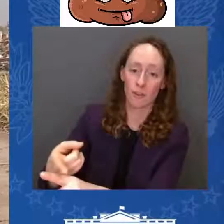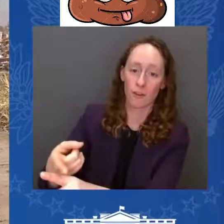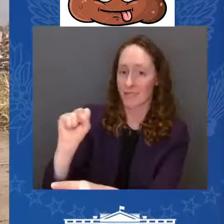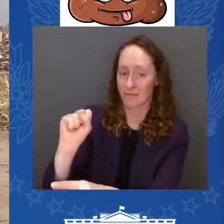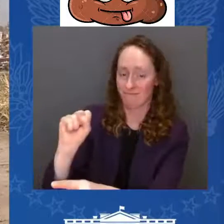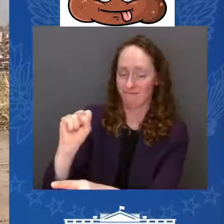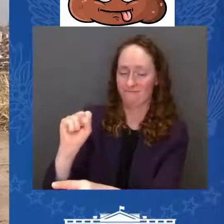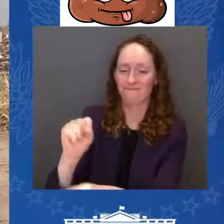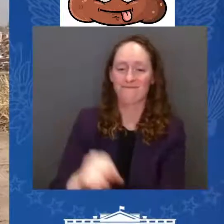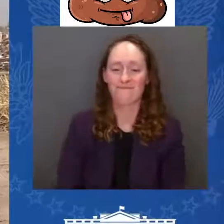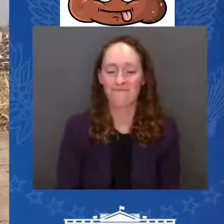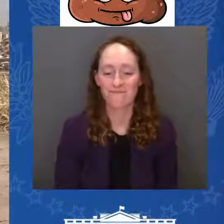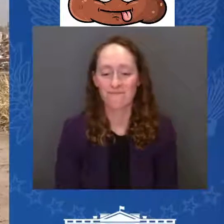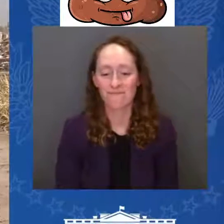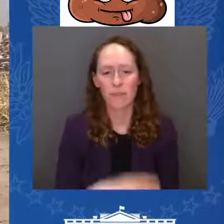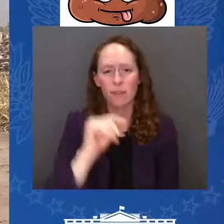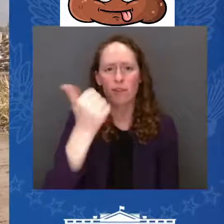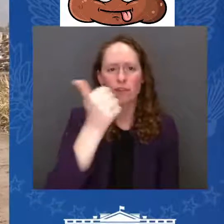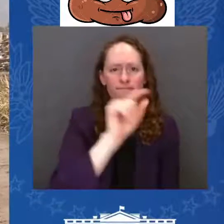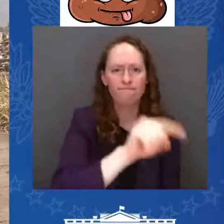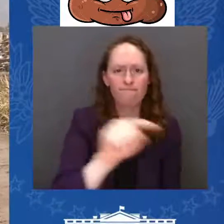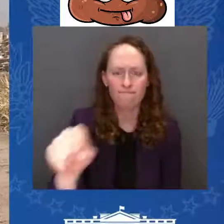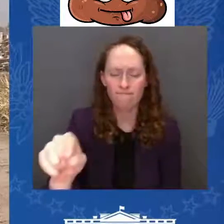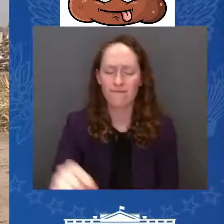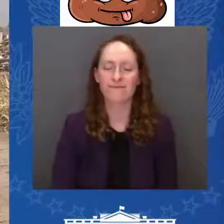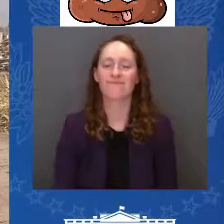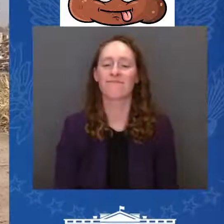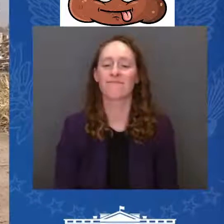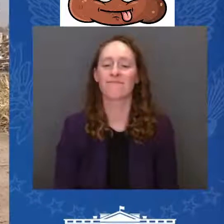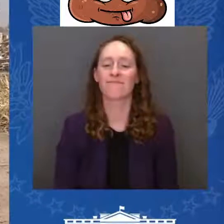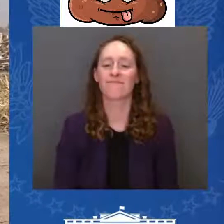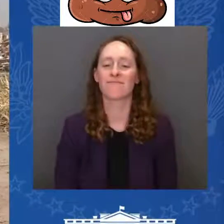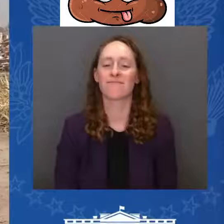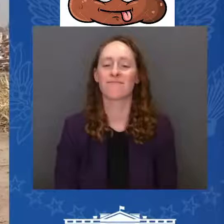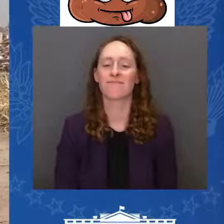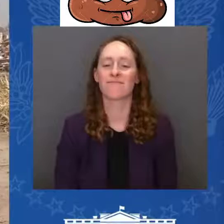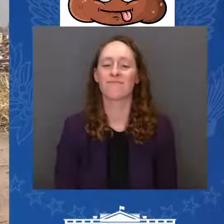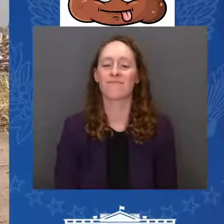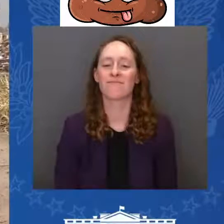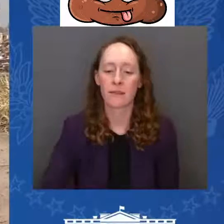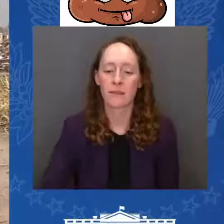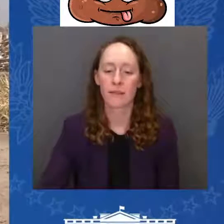Today is a very important day here in Rolling Fork, Mississippi.